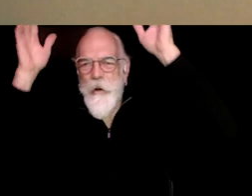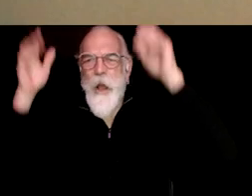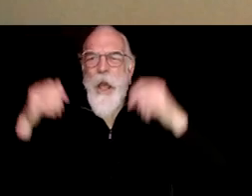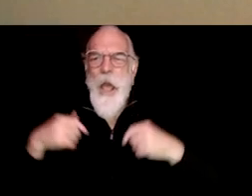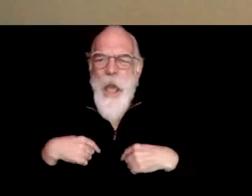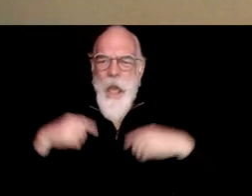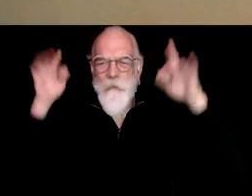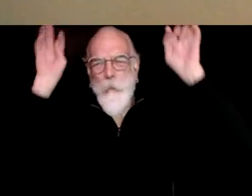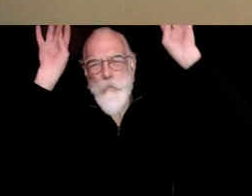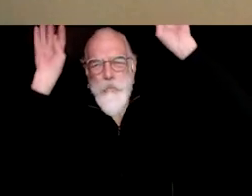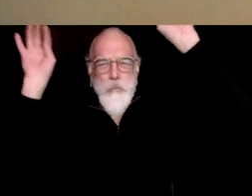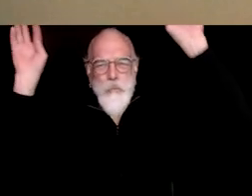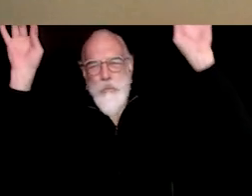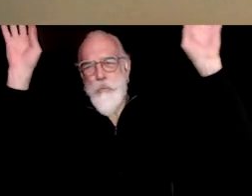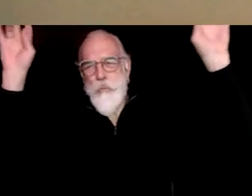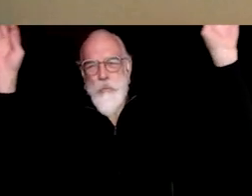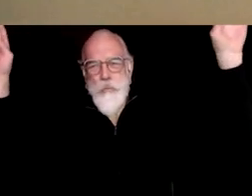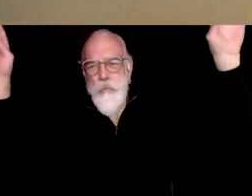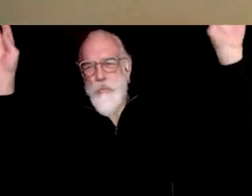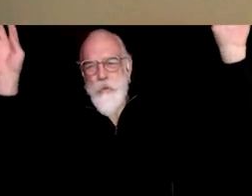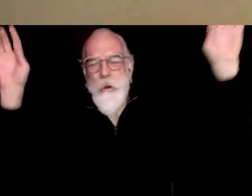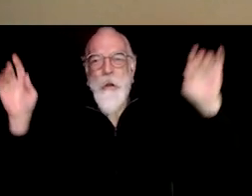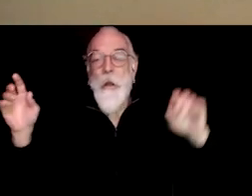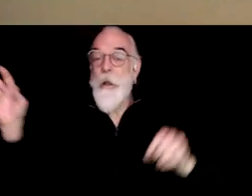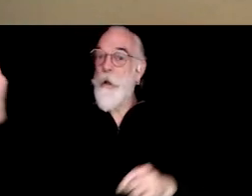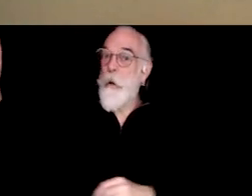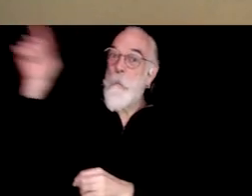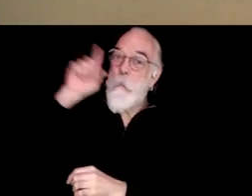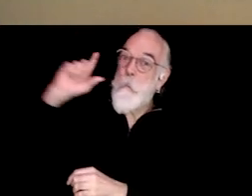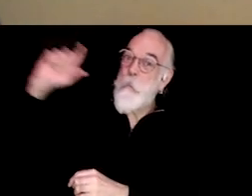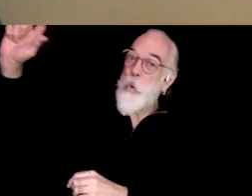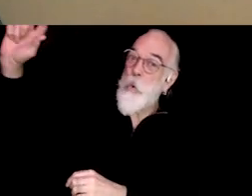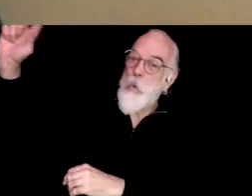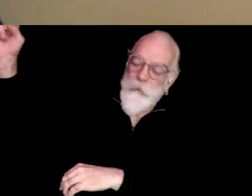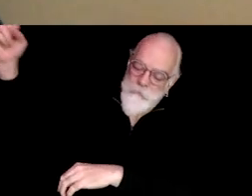Firelight or moonlight shone on his skin.